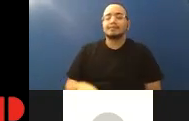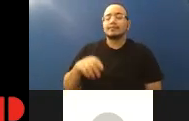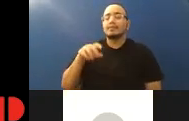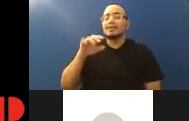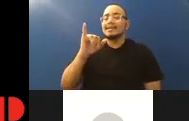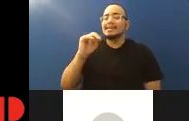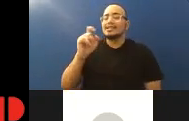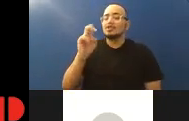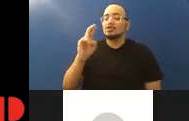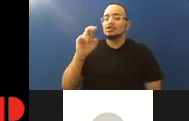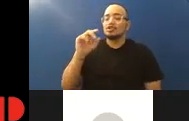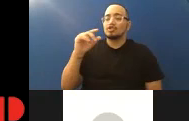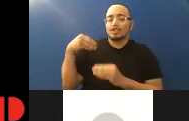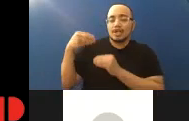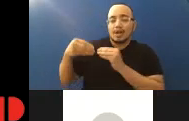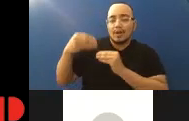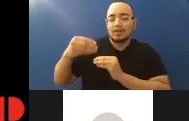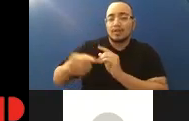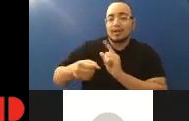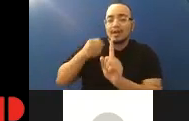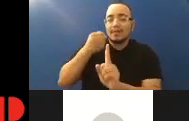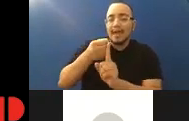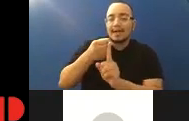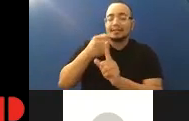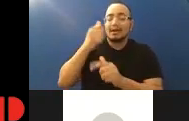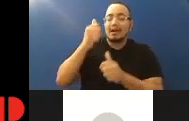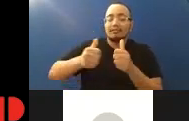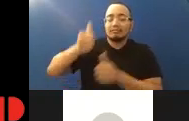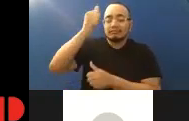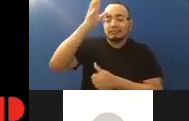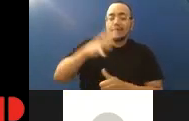the intergenerational impact of patriarchal violence in our communities.